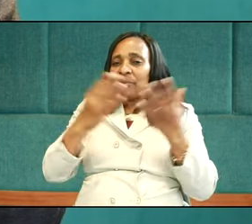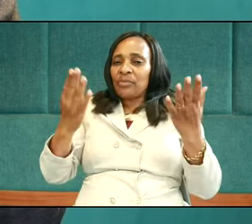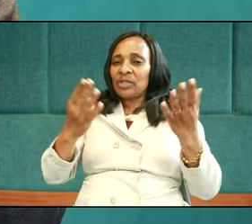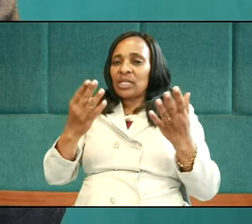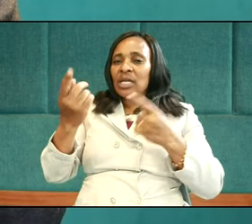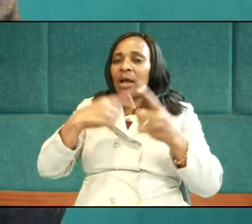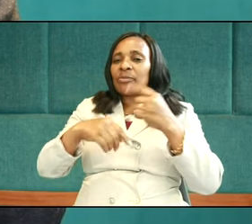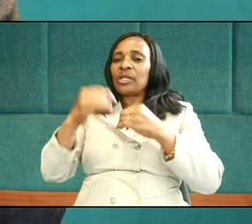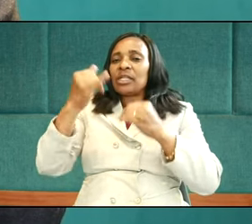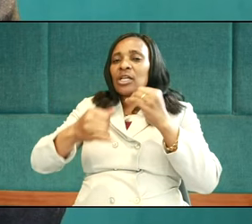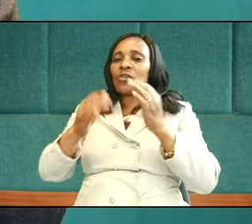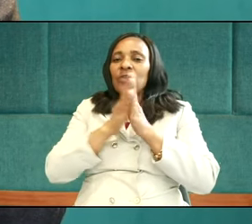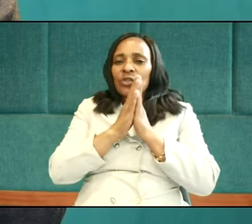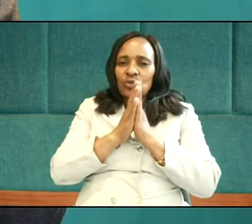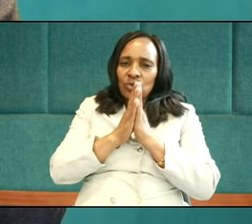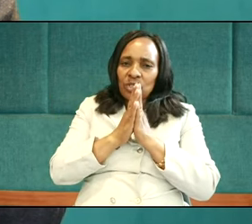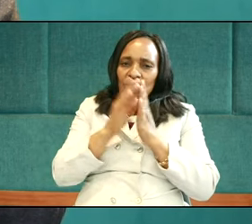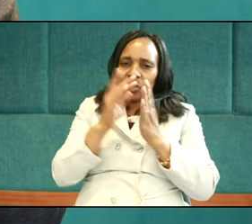story is that